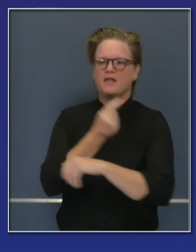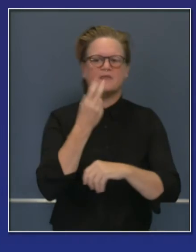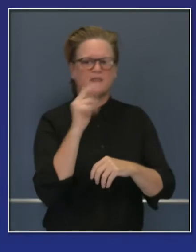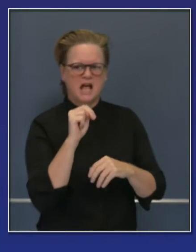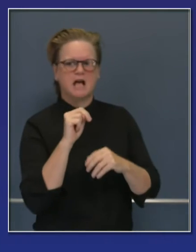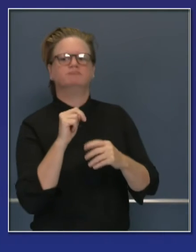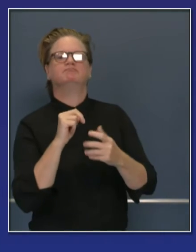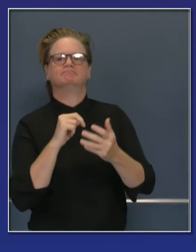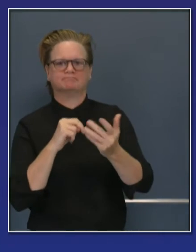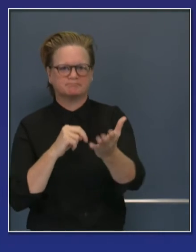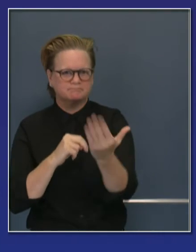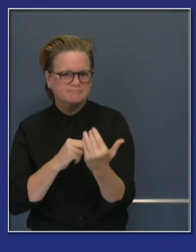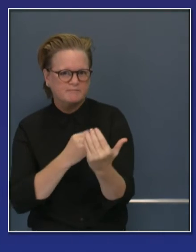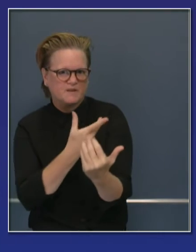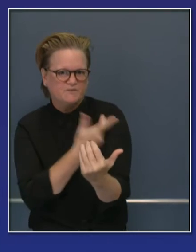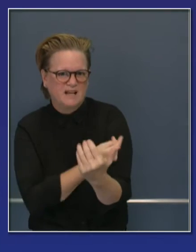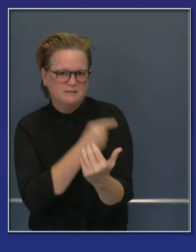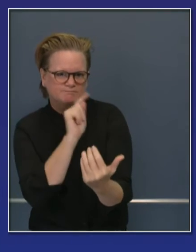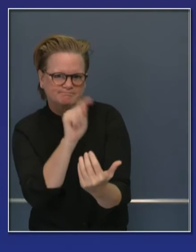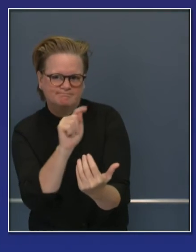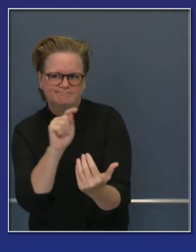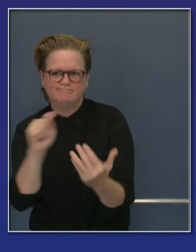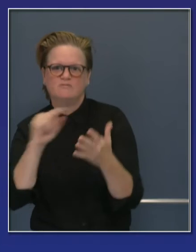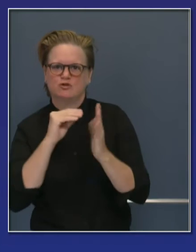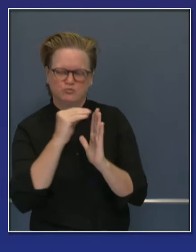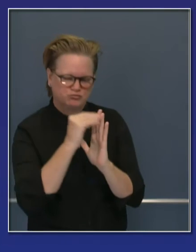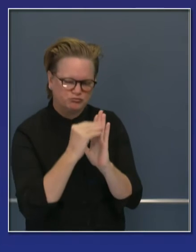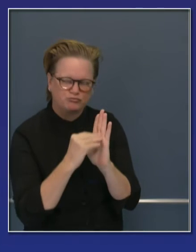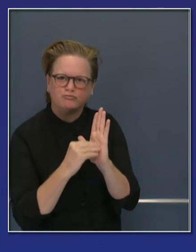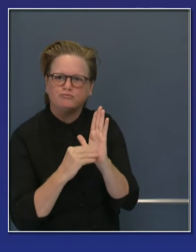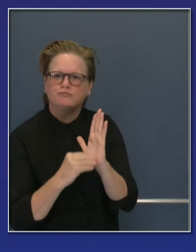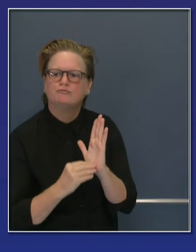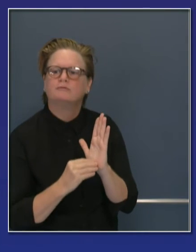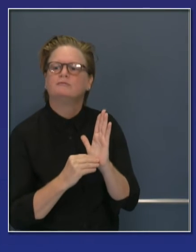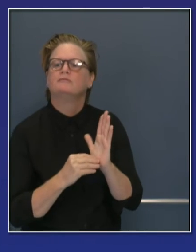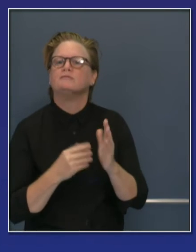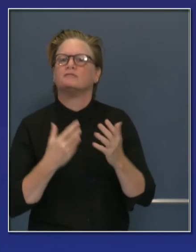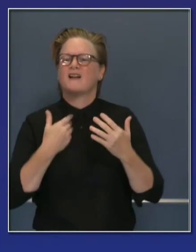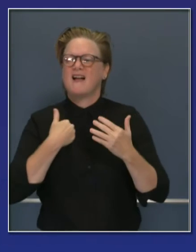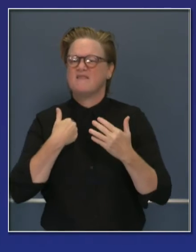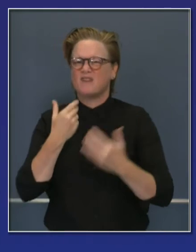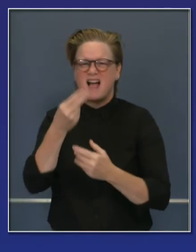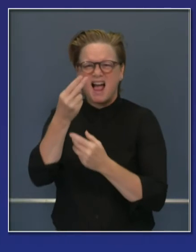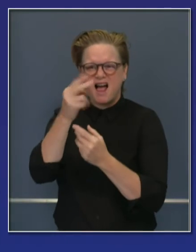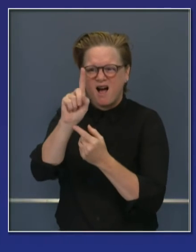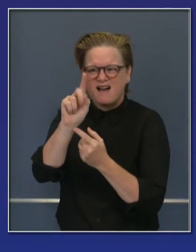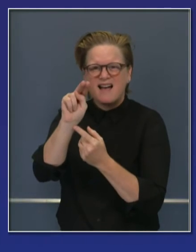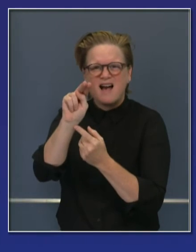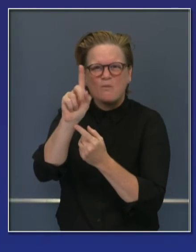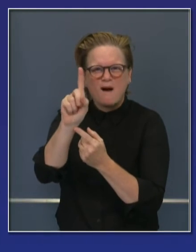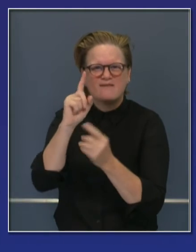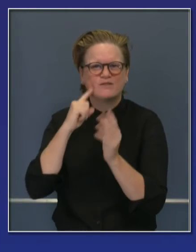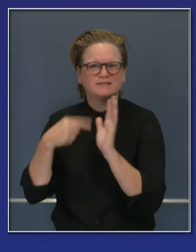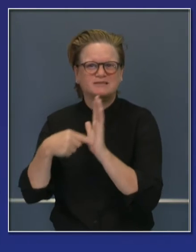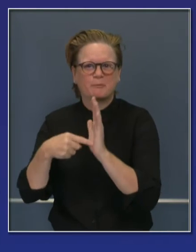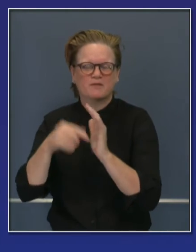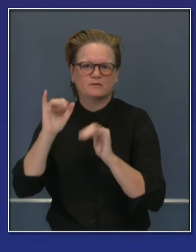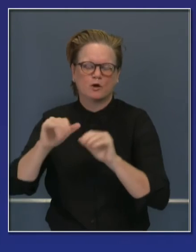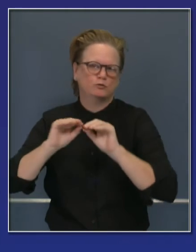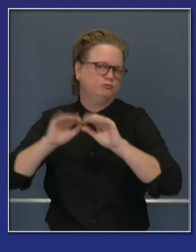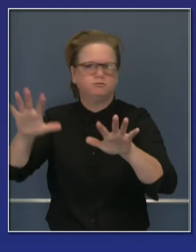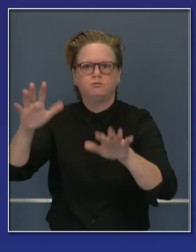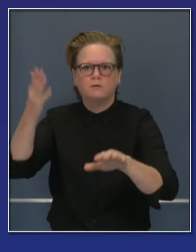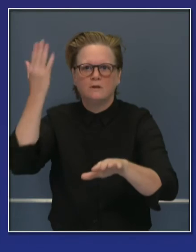health officers. And again, with H1N1 experience, we have more contemporary experience on something that was a